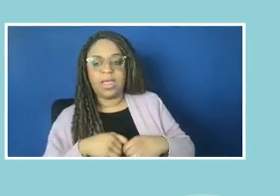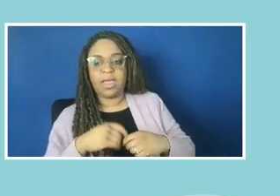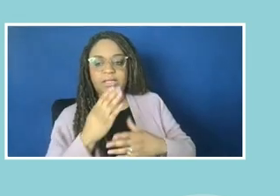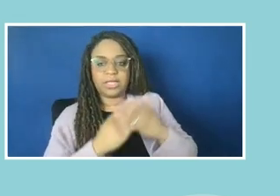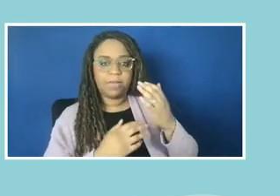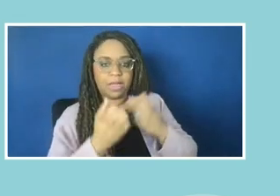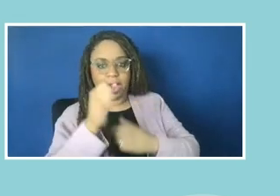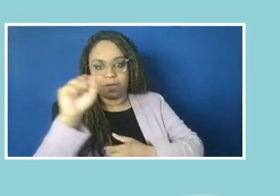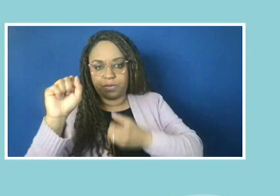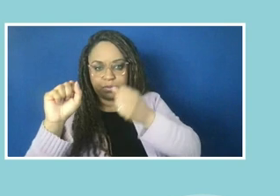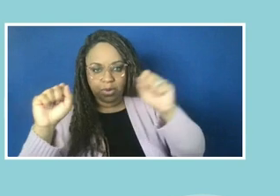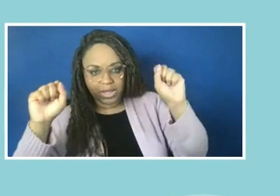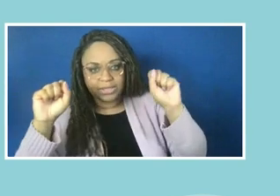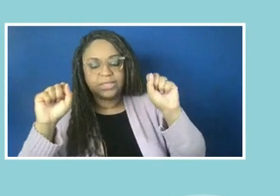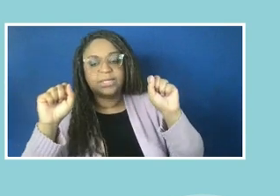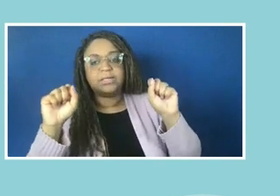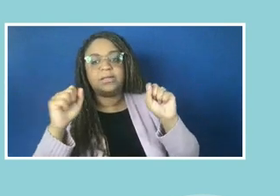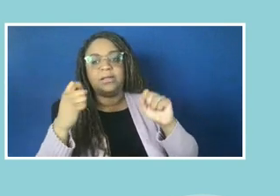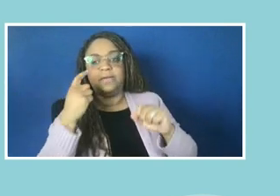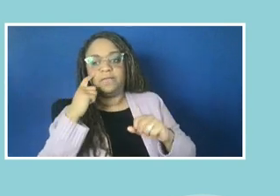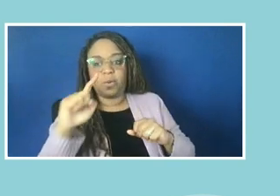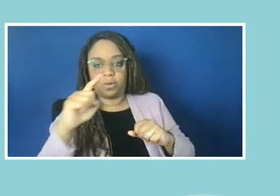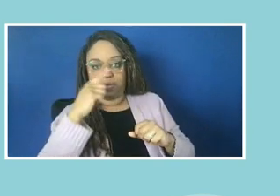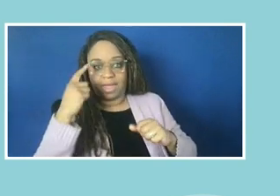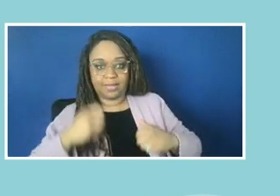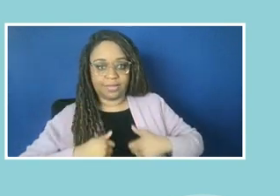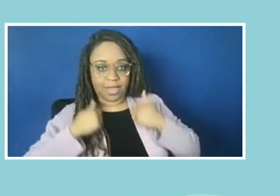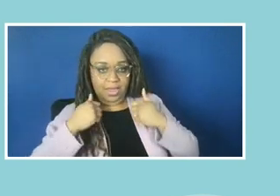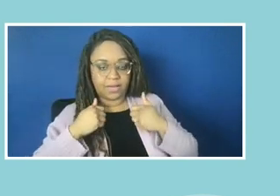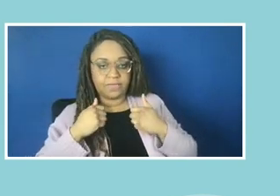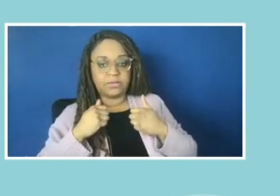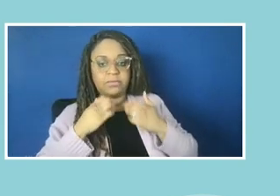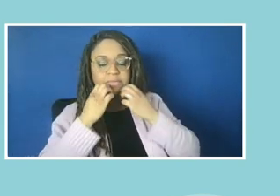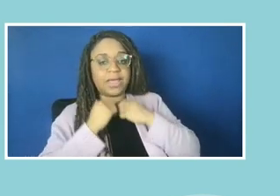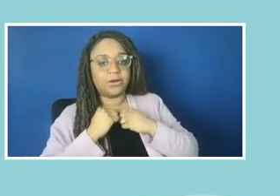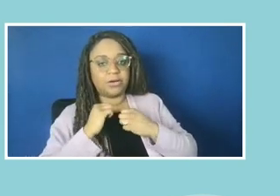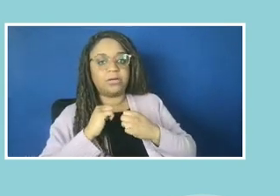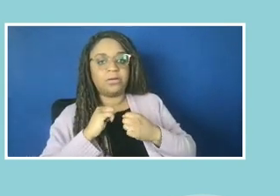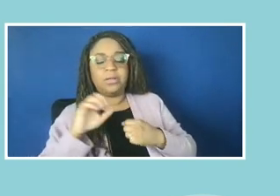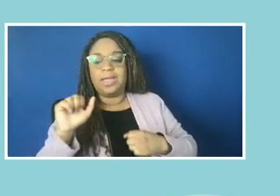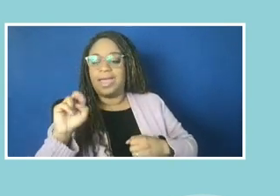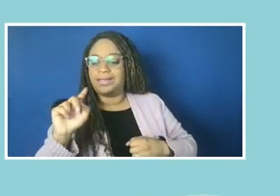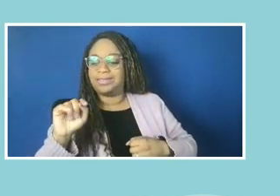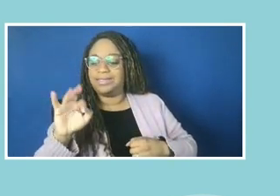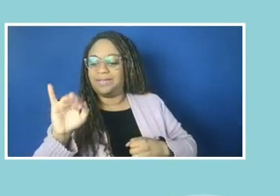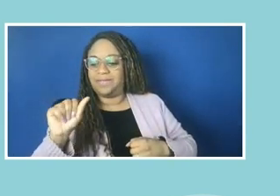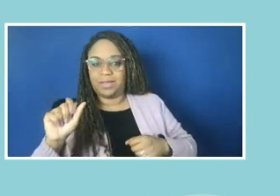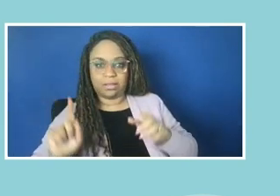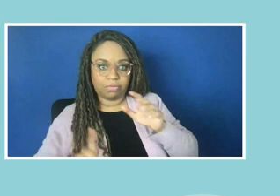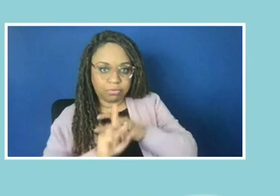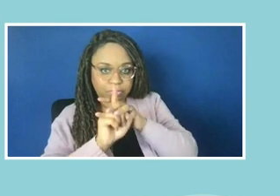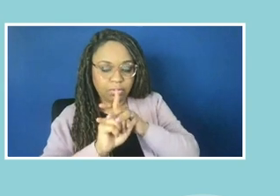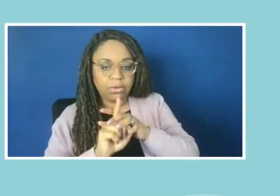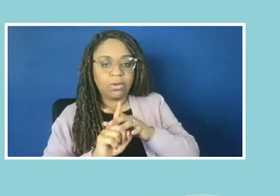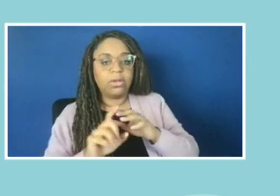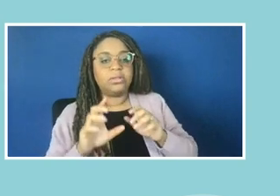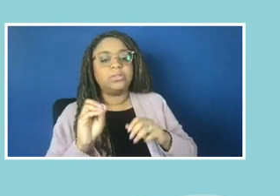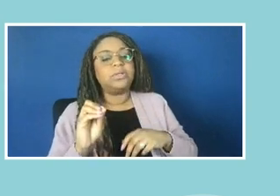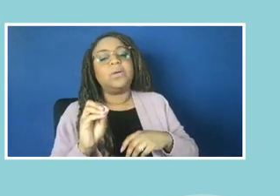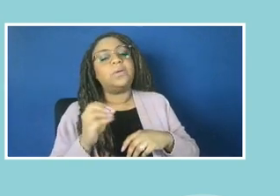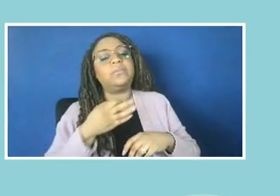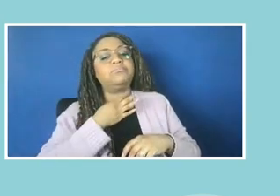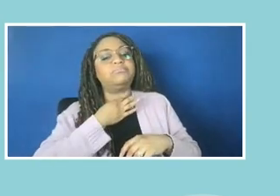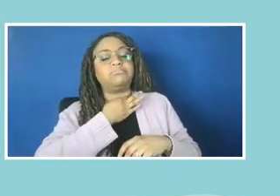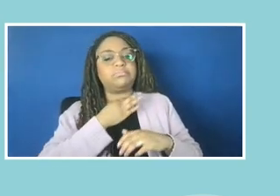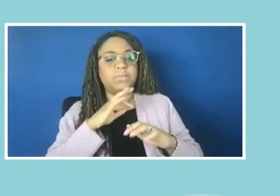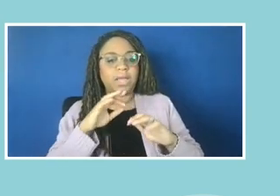this past summer, Antifa became a household name. How do you see, or not see, progressives unwittingly holding up right-wing